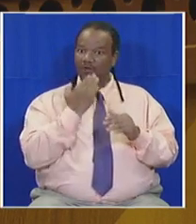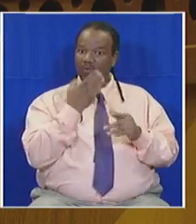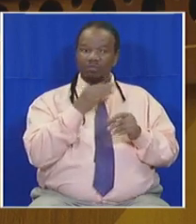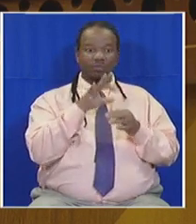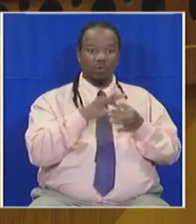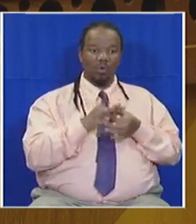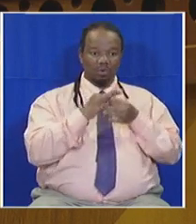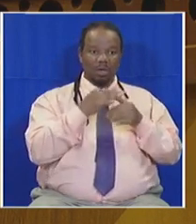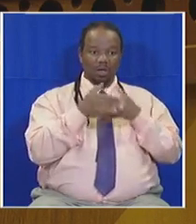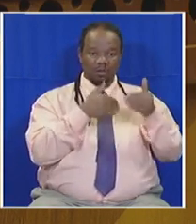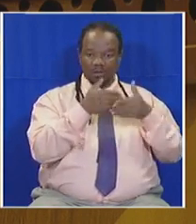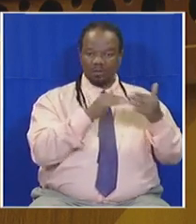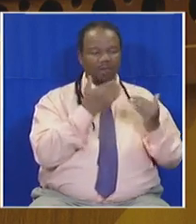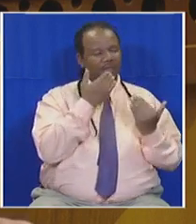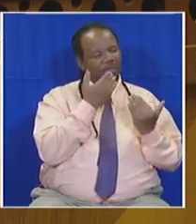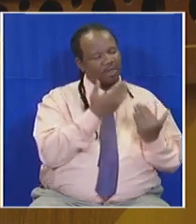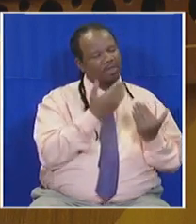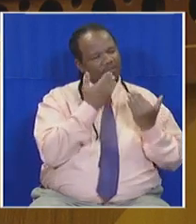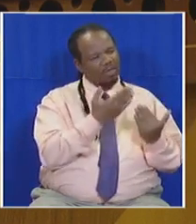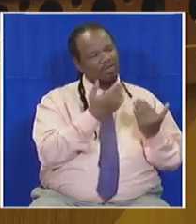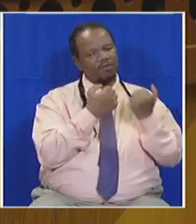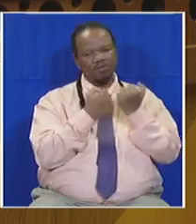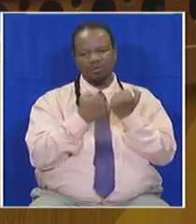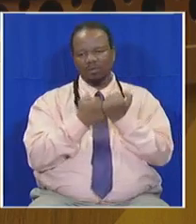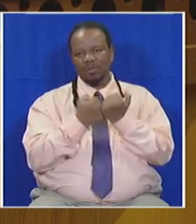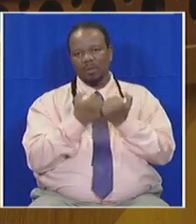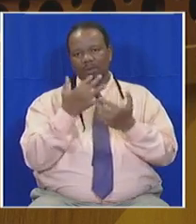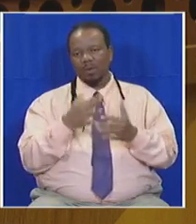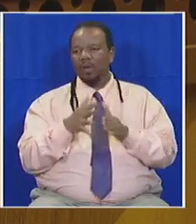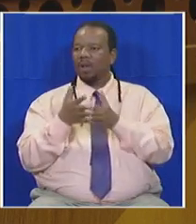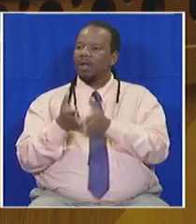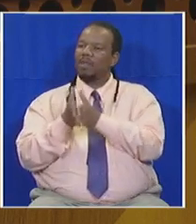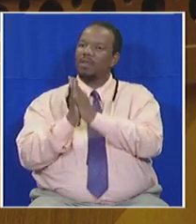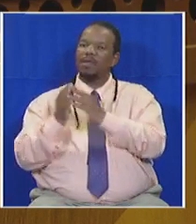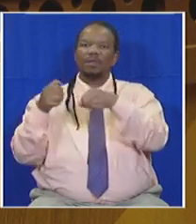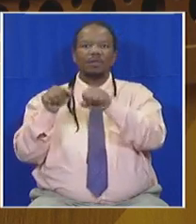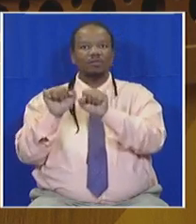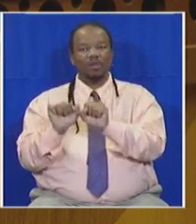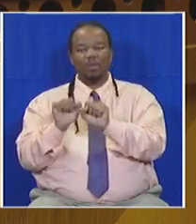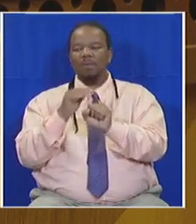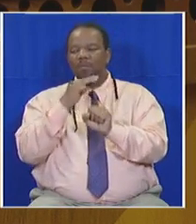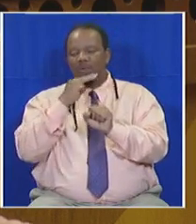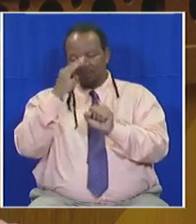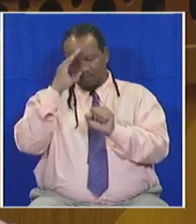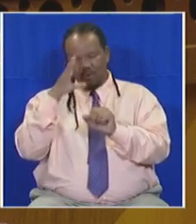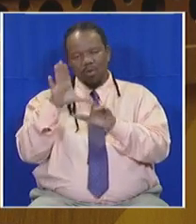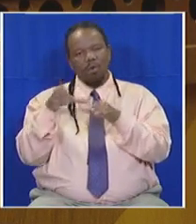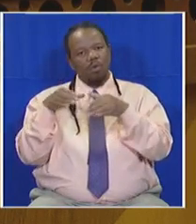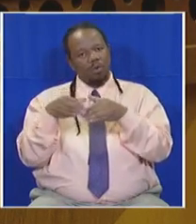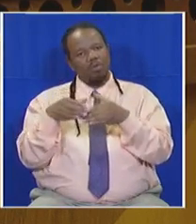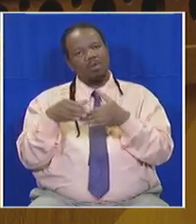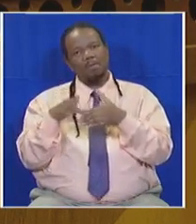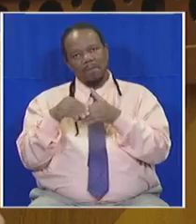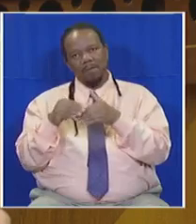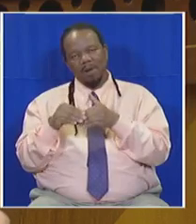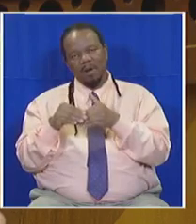for their dedication and support. Our thanks also goes to the chairpersons and the members of the Portfolio and Select Committees. And last